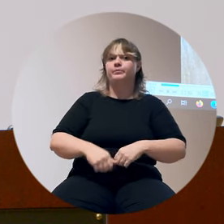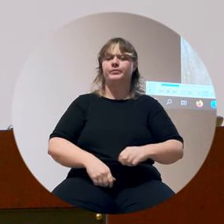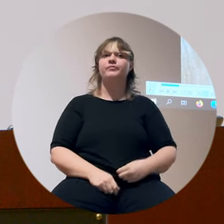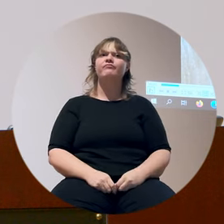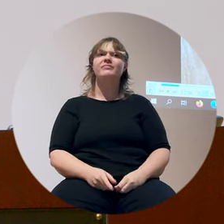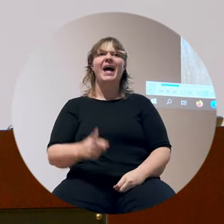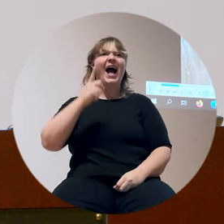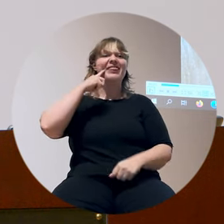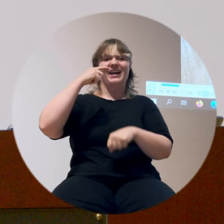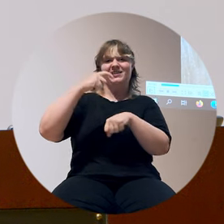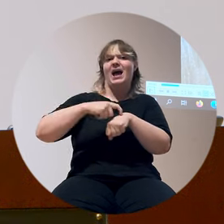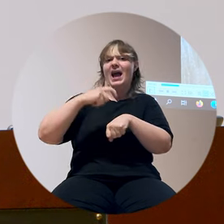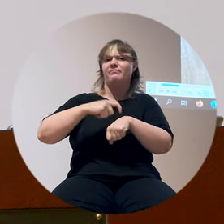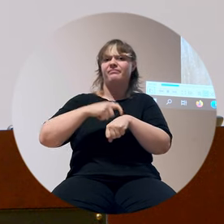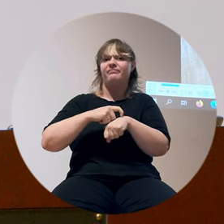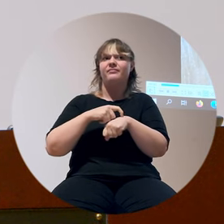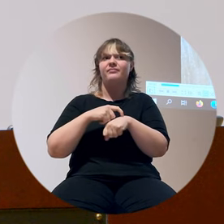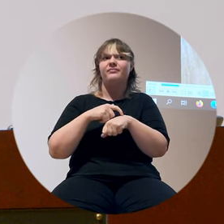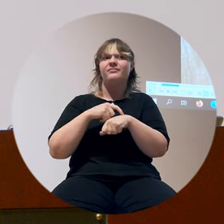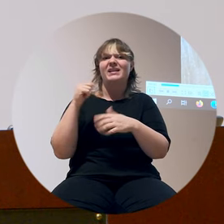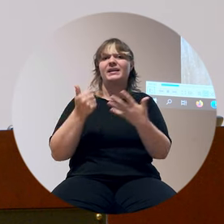I think time is the biggest